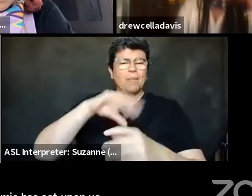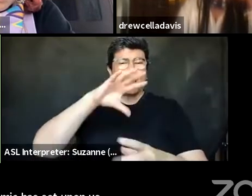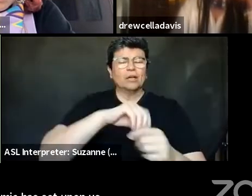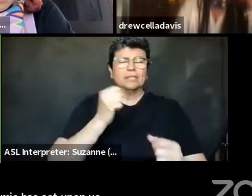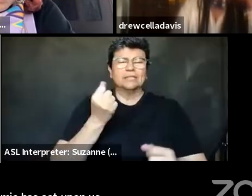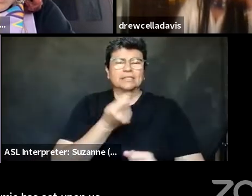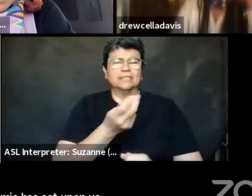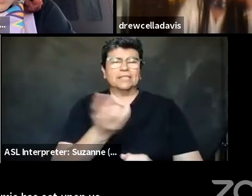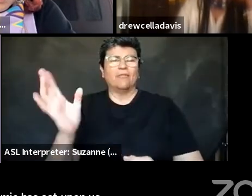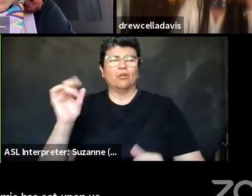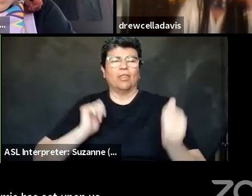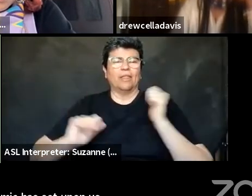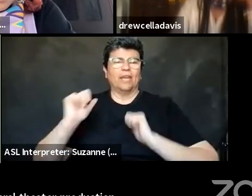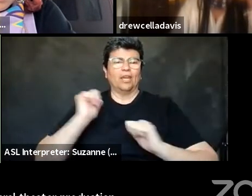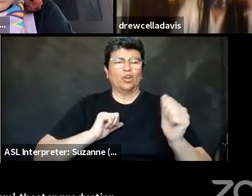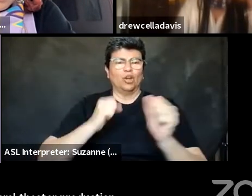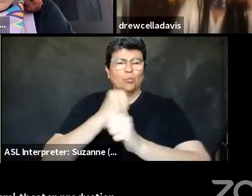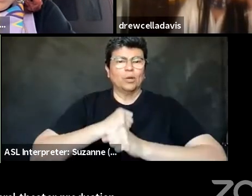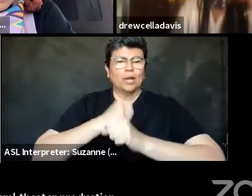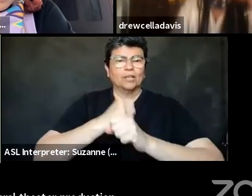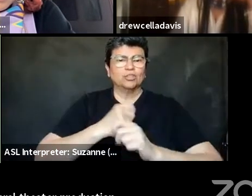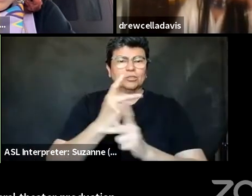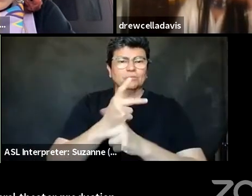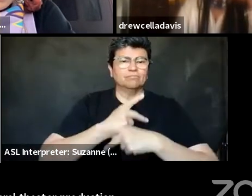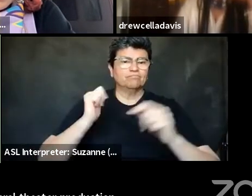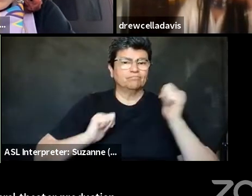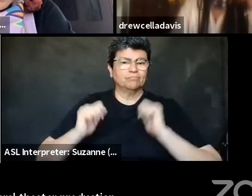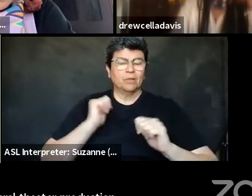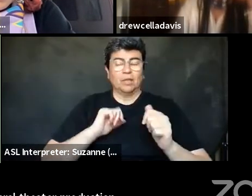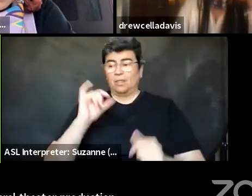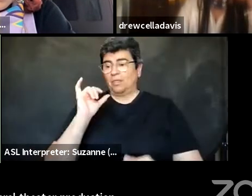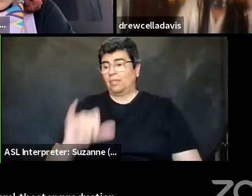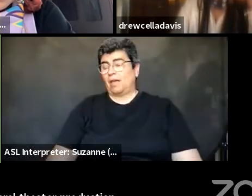theater productions, which